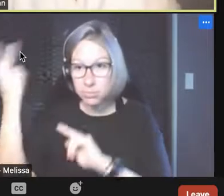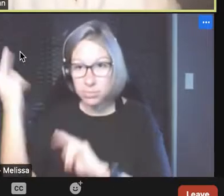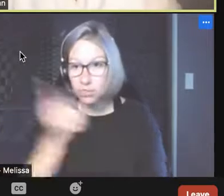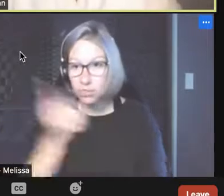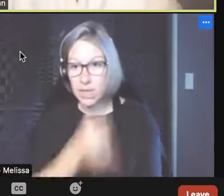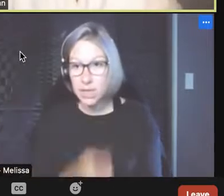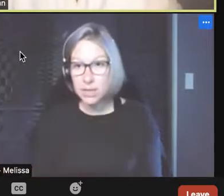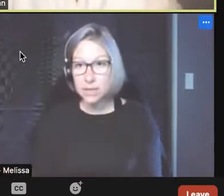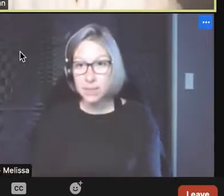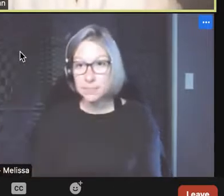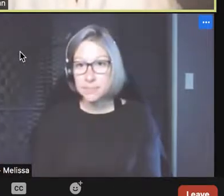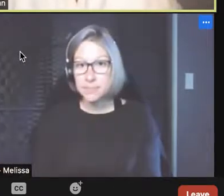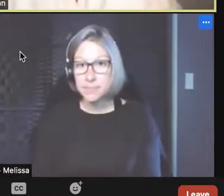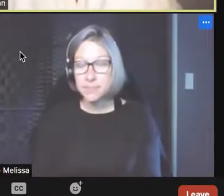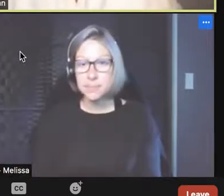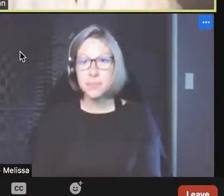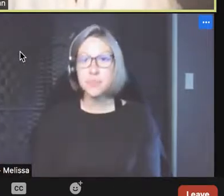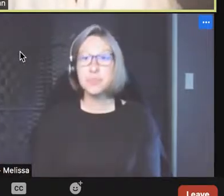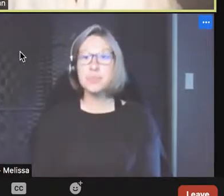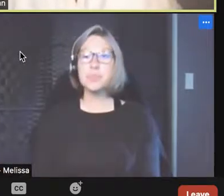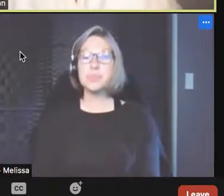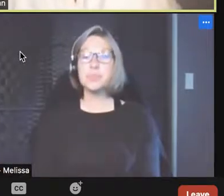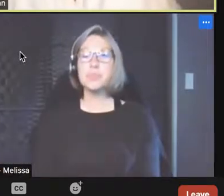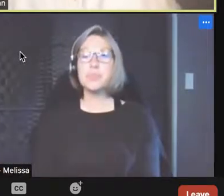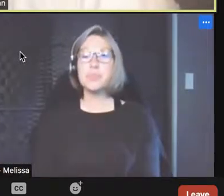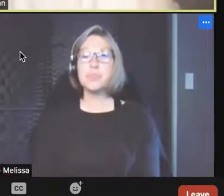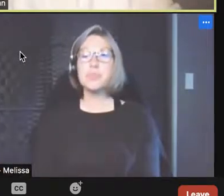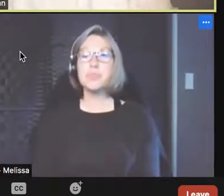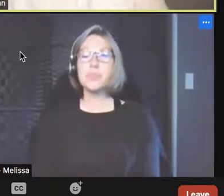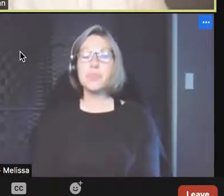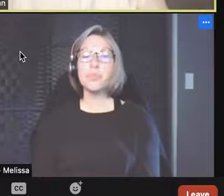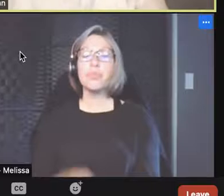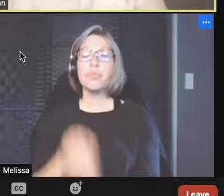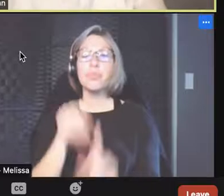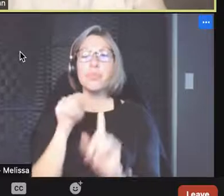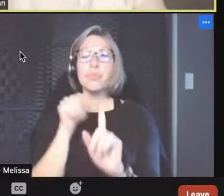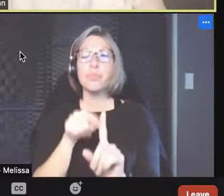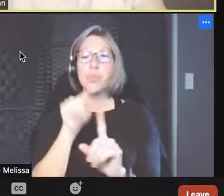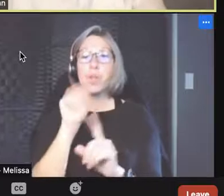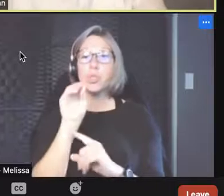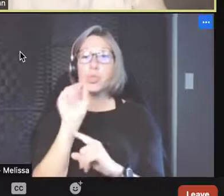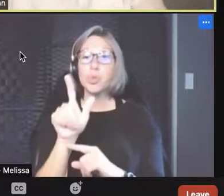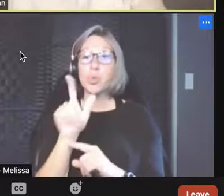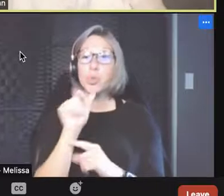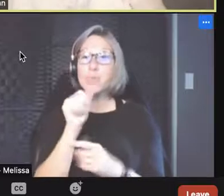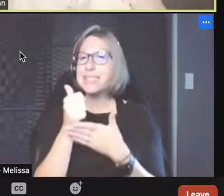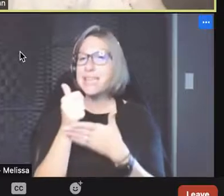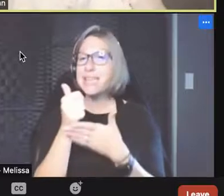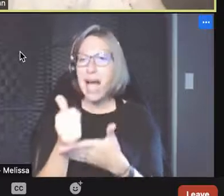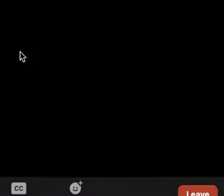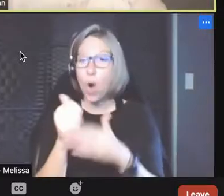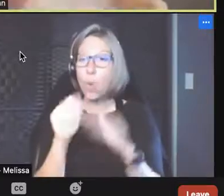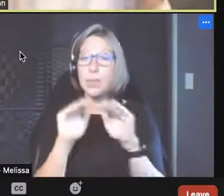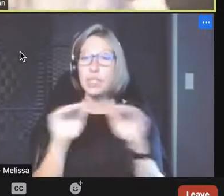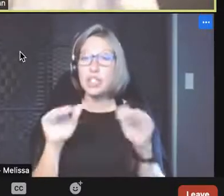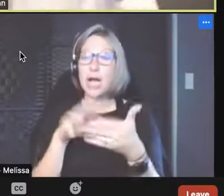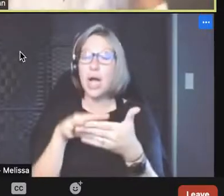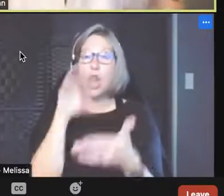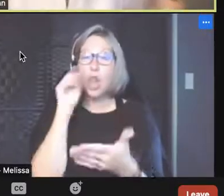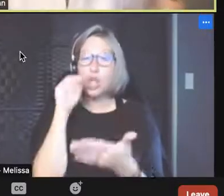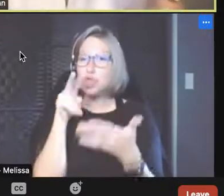The Roman bubbling tool is not it doesn't help a child learn to read in and of itself. So